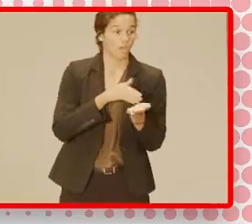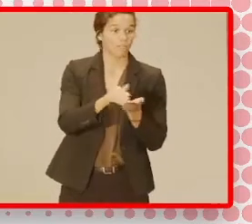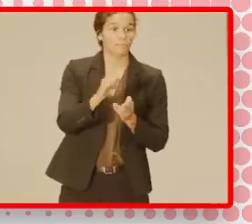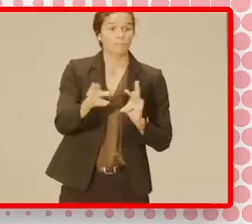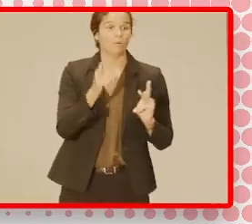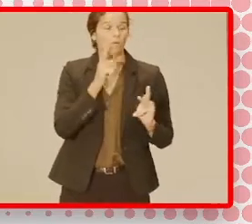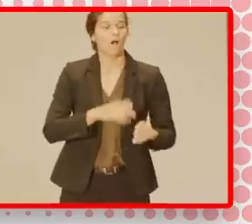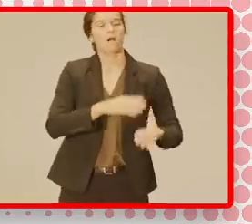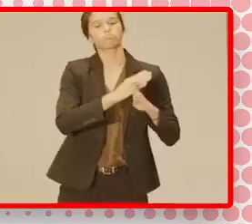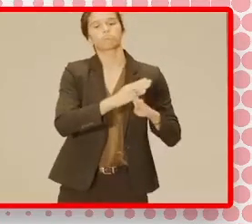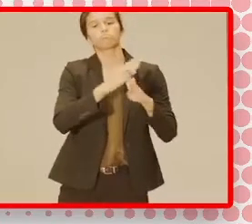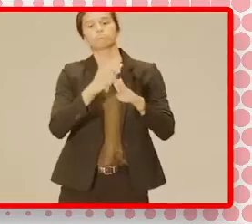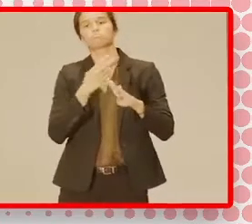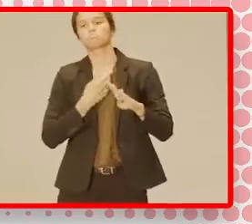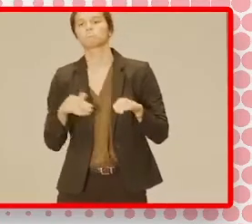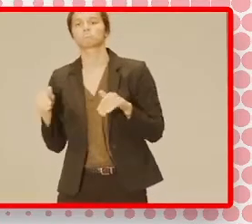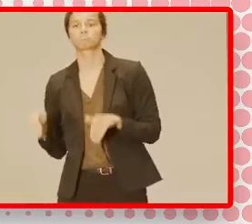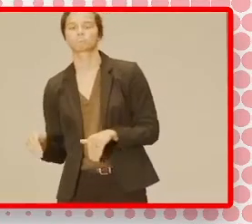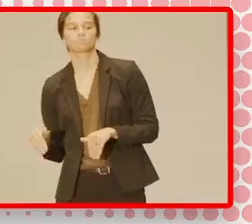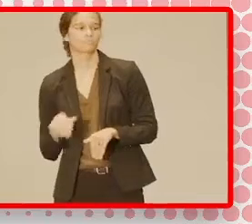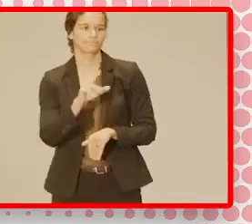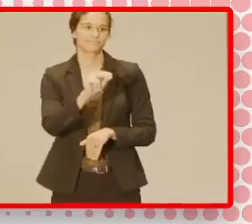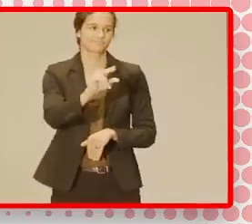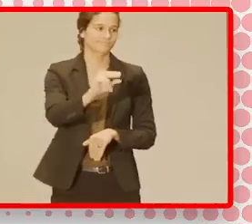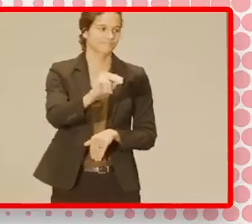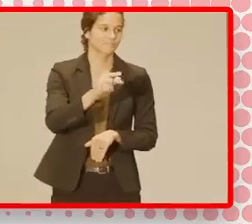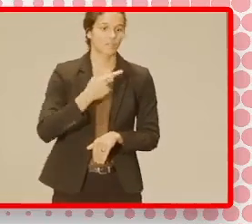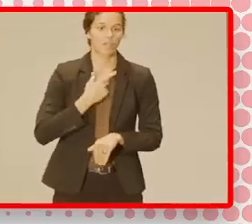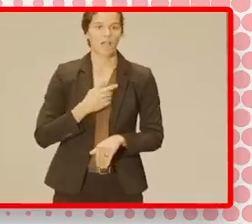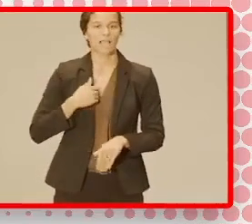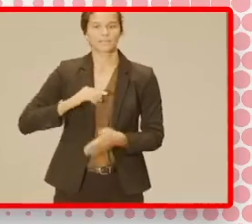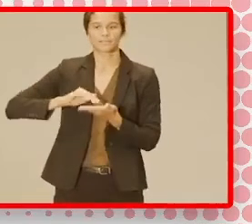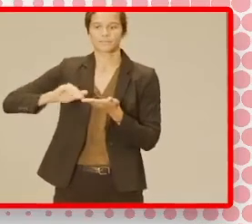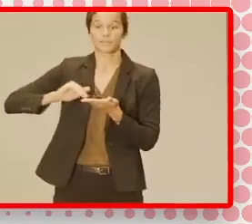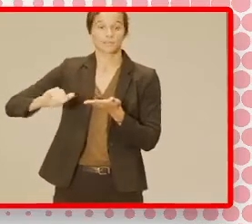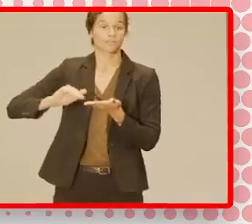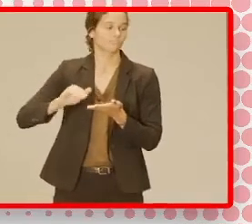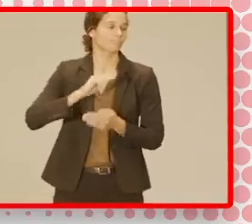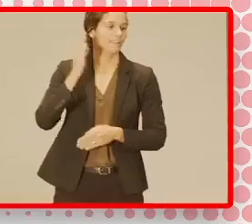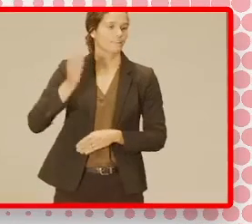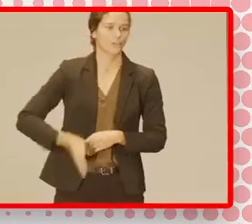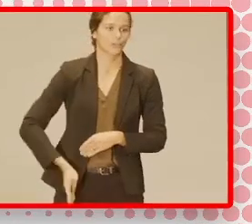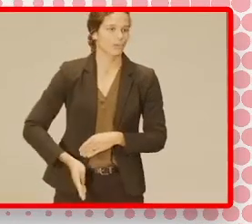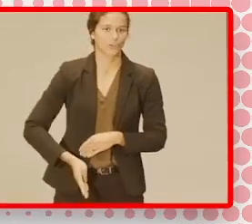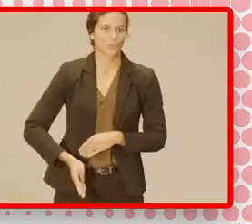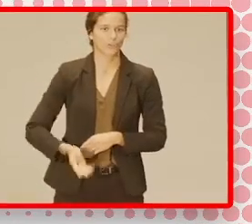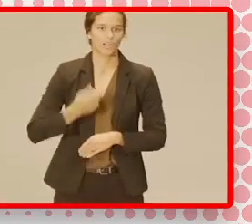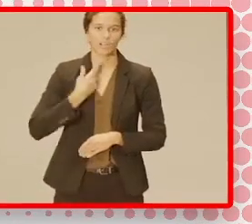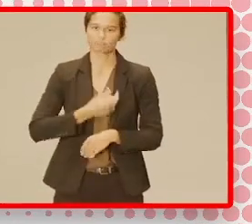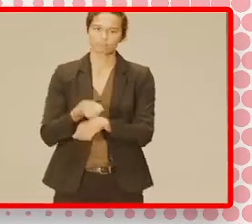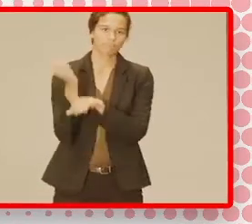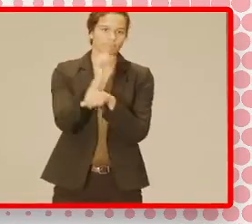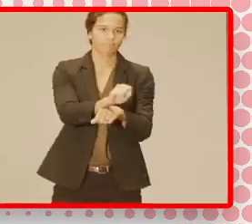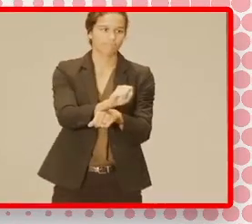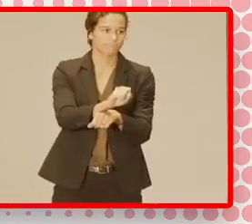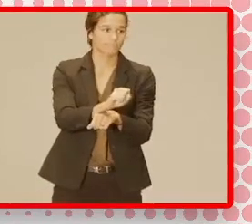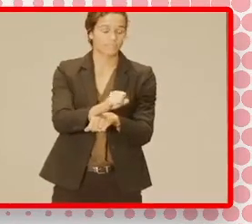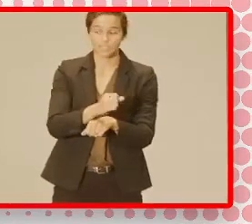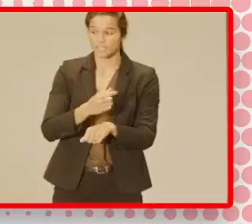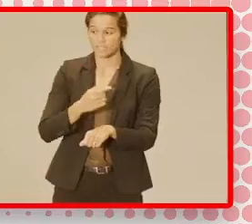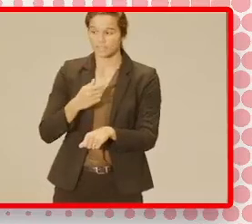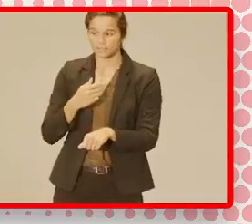do excuses. My coaches want to take them. That's right. Get out of here. You get out of here.